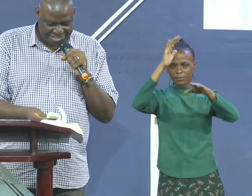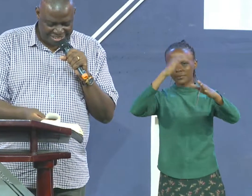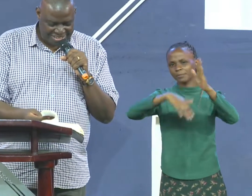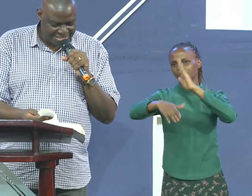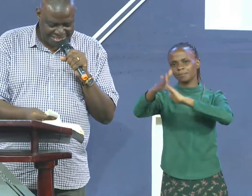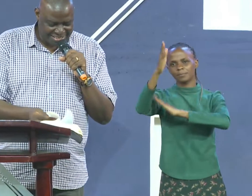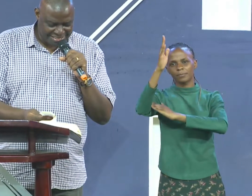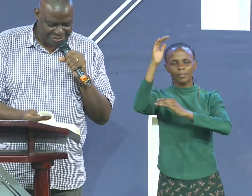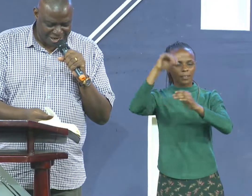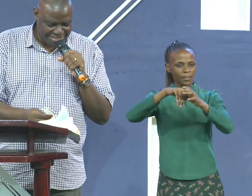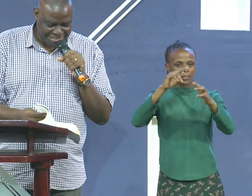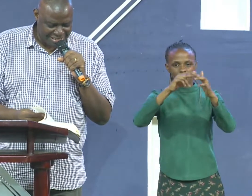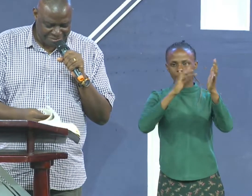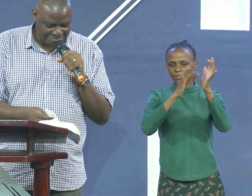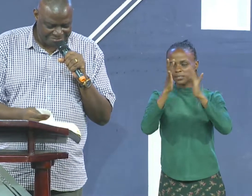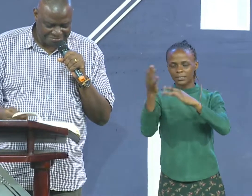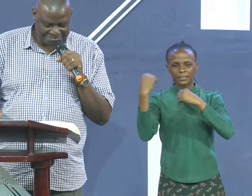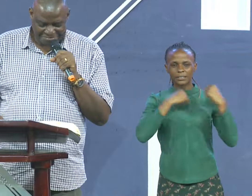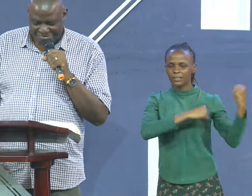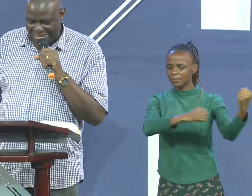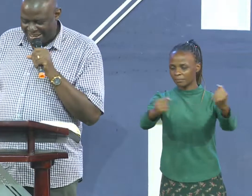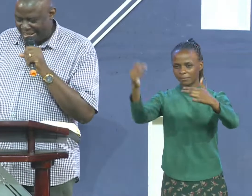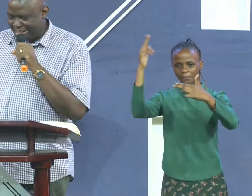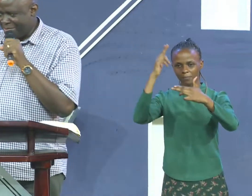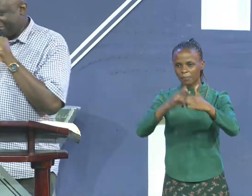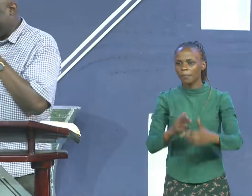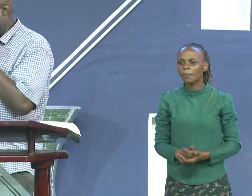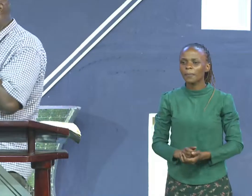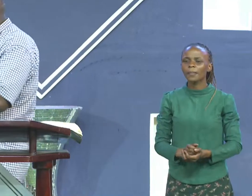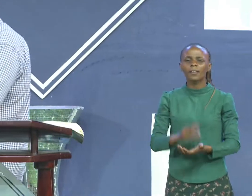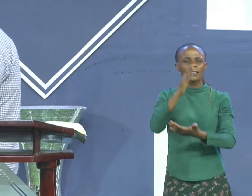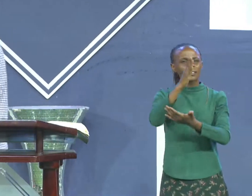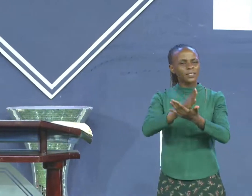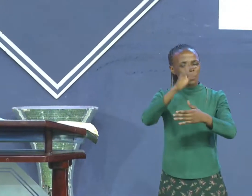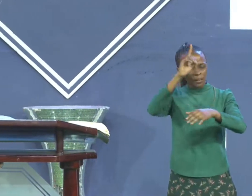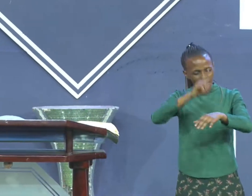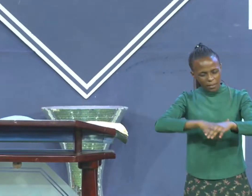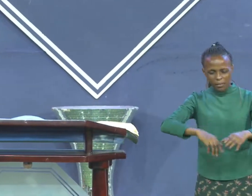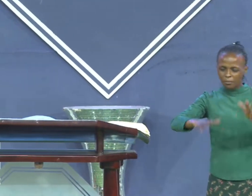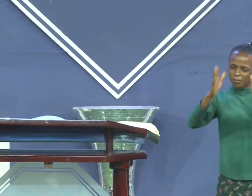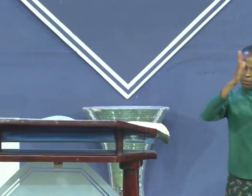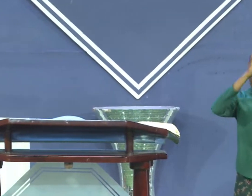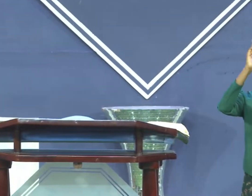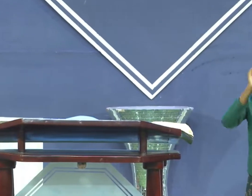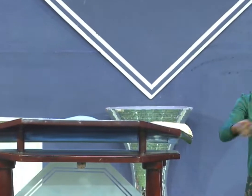In Jesus' mighty name. And sometimes that prayer comes to me as I'm